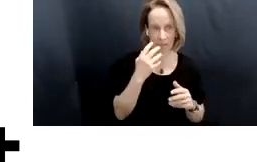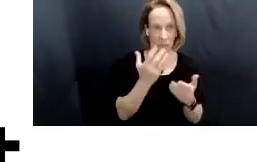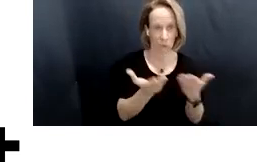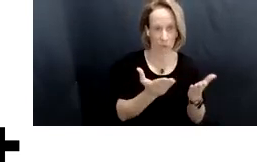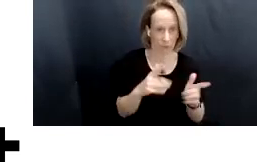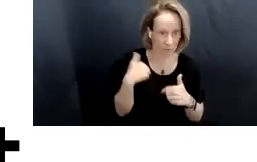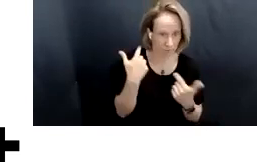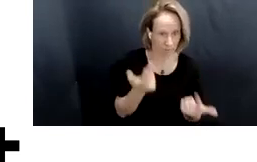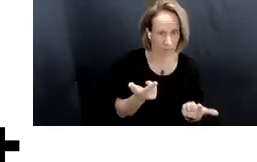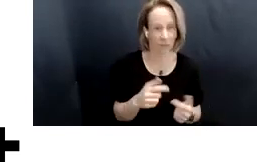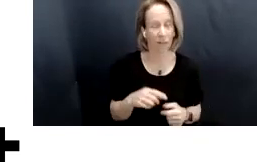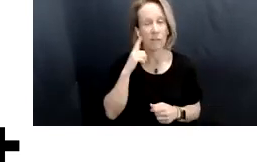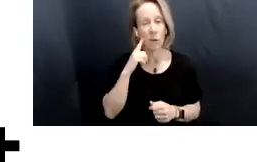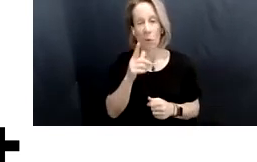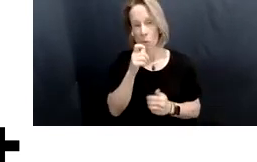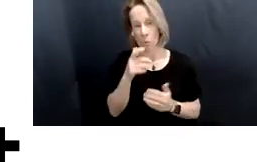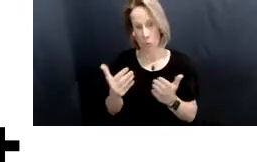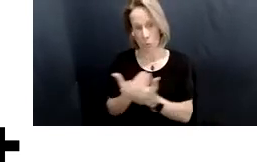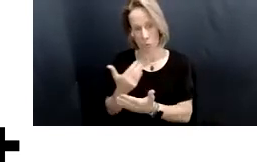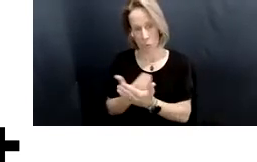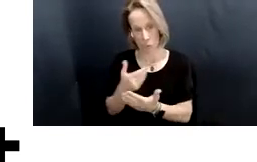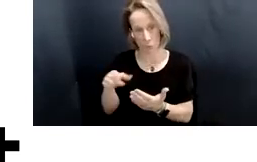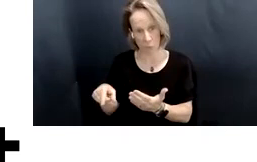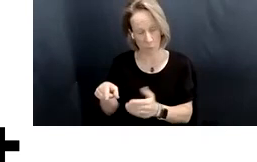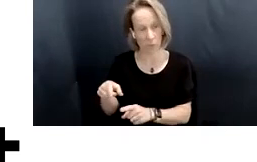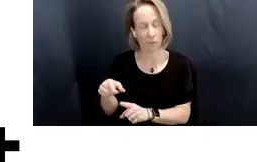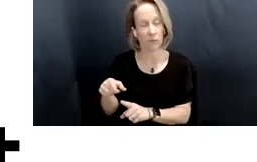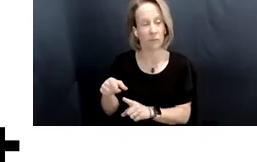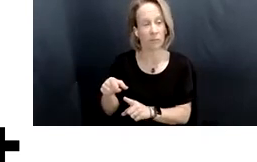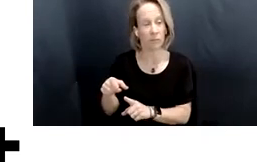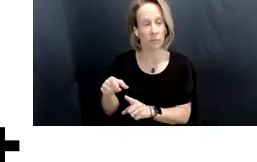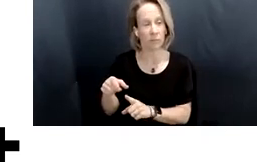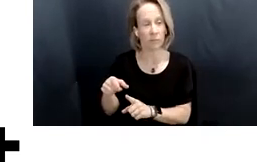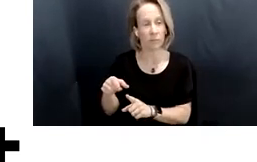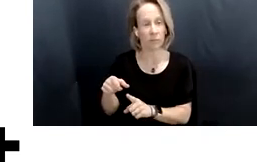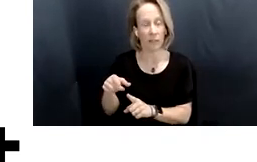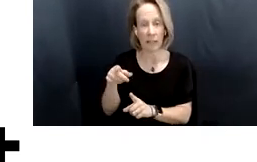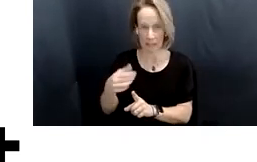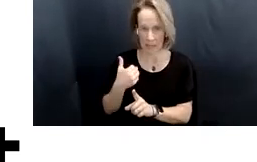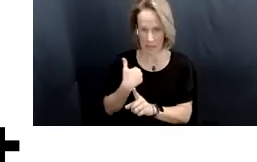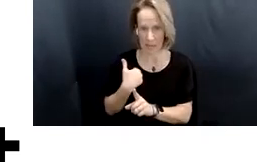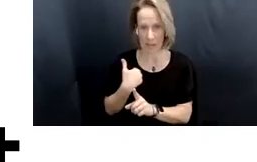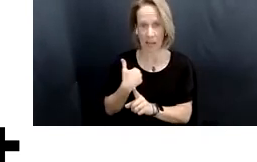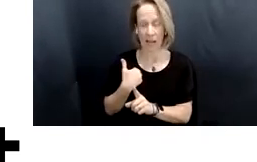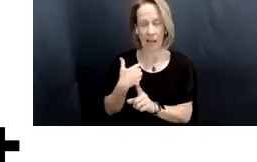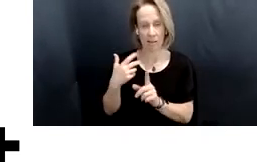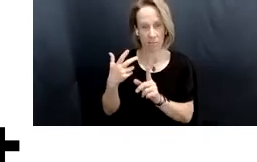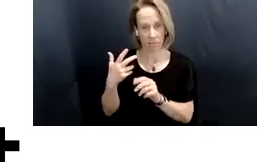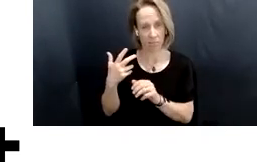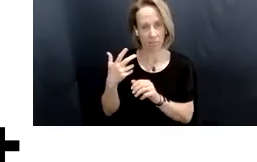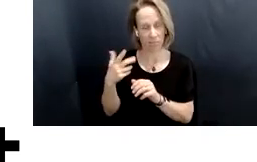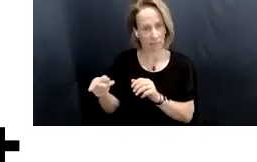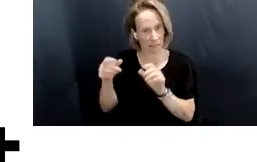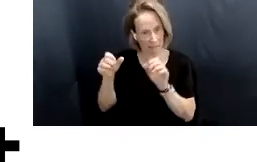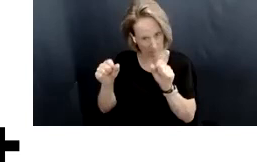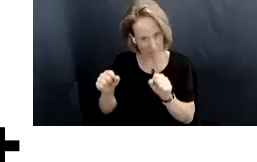be clear that the survivor has the ability to choose whether or not the program will continue contact